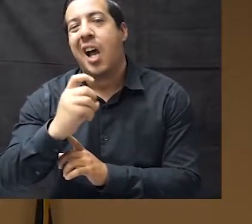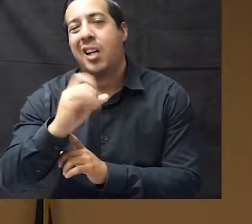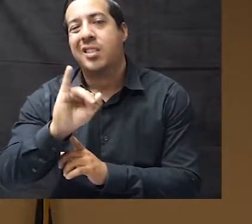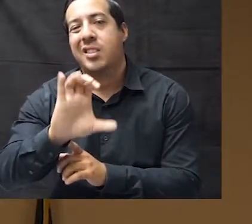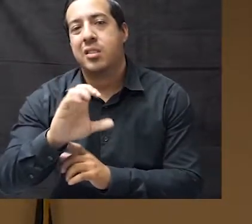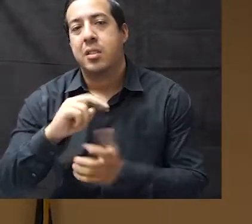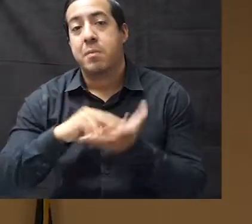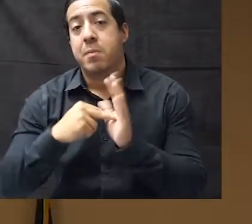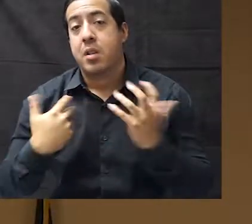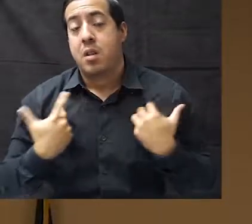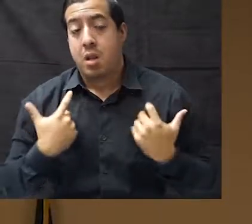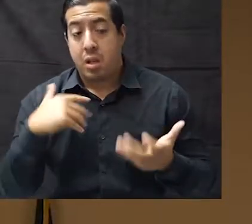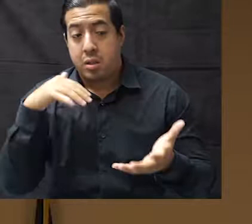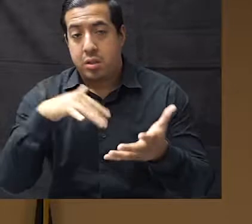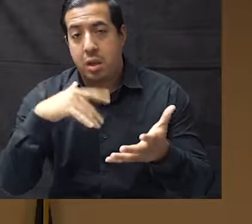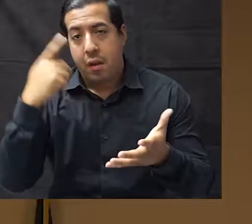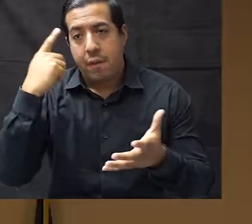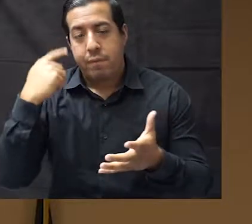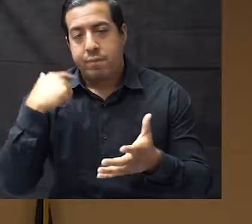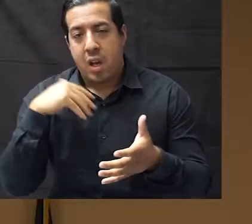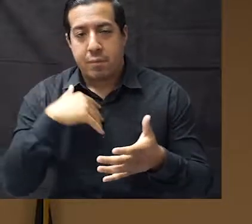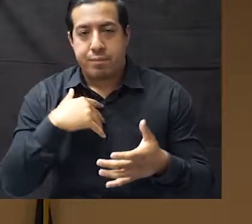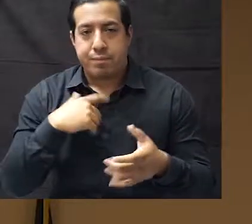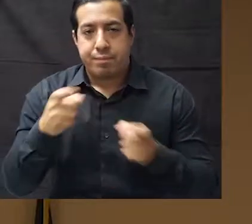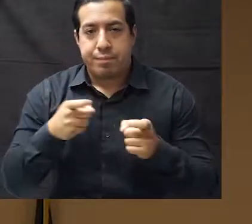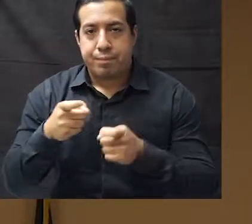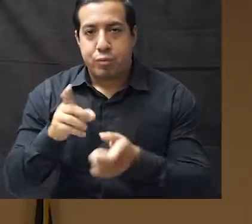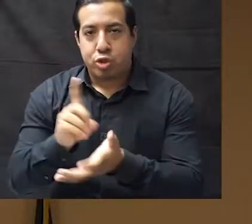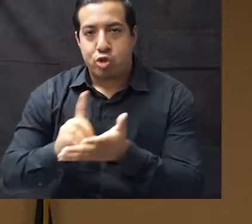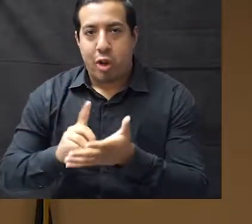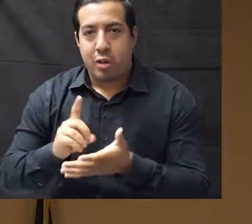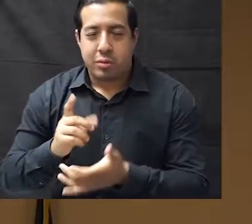toxicologist by training, which means I do drugs for a living.